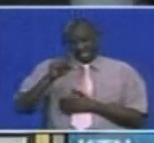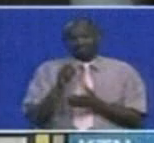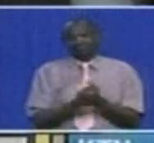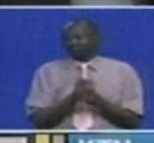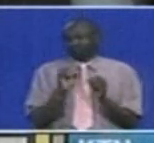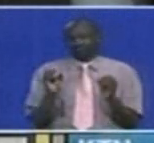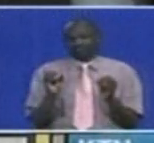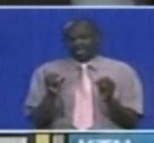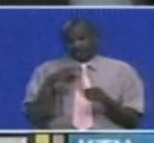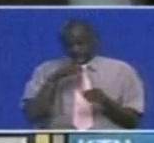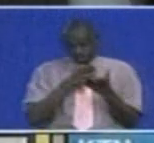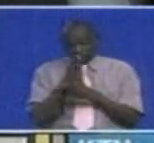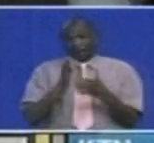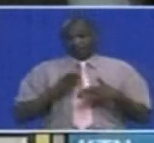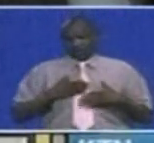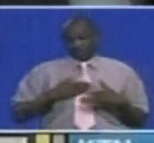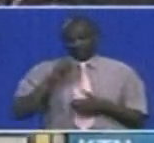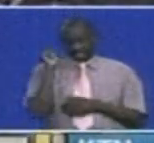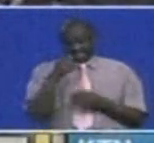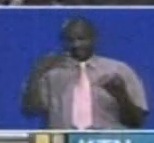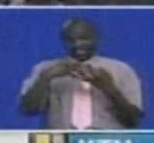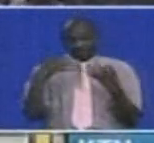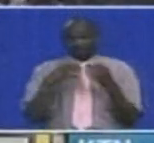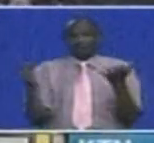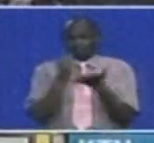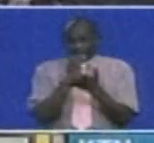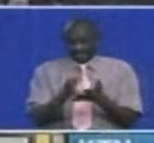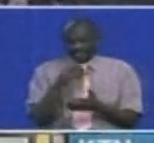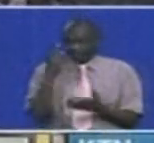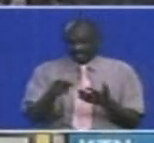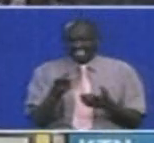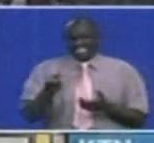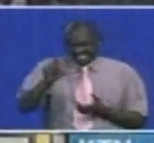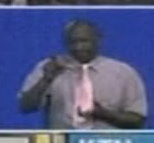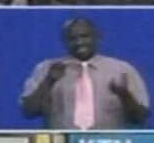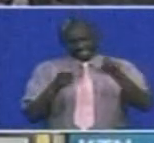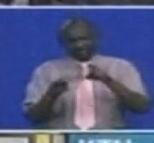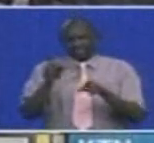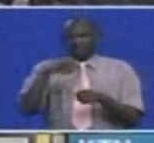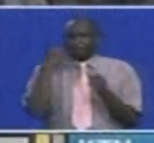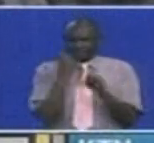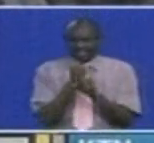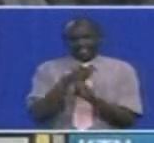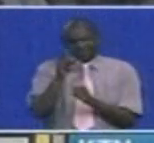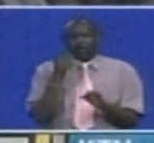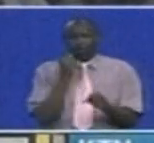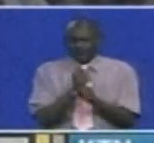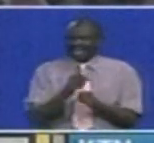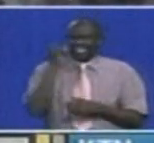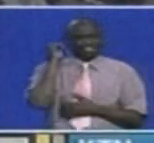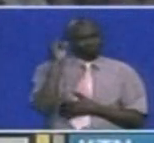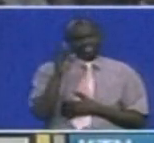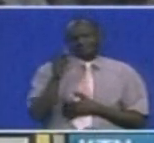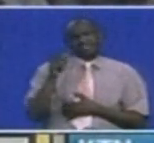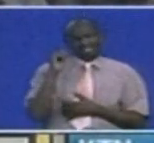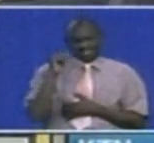Through the umbrella body, the Federation of Kenya Employers, the group says the haphazard increments to minimum wage has made the country's workforce the most expensive in the